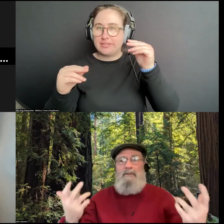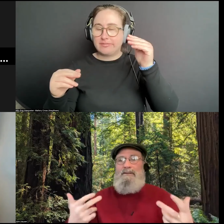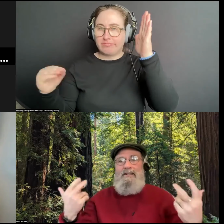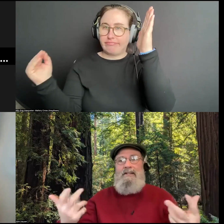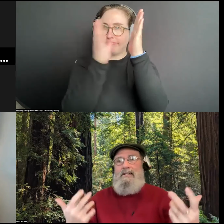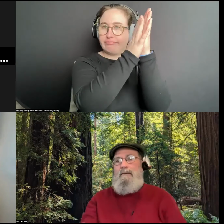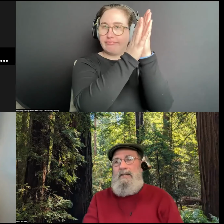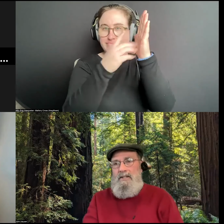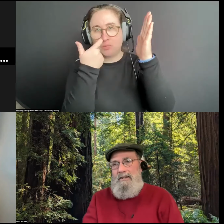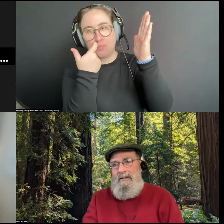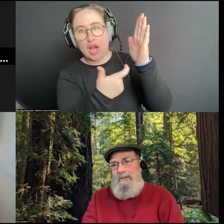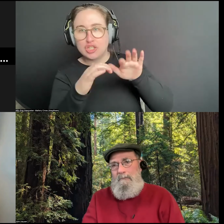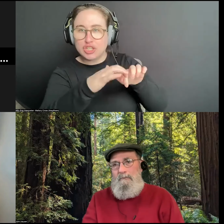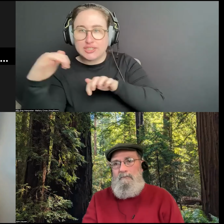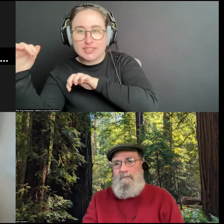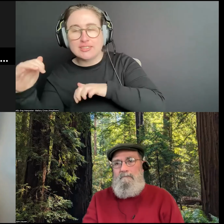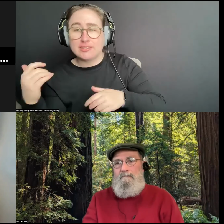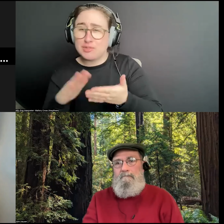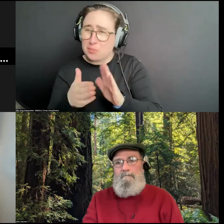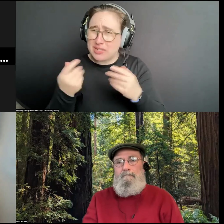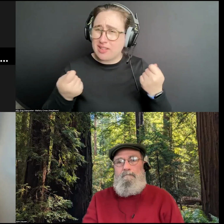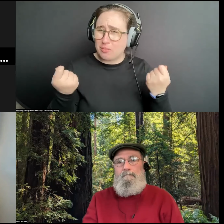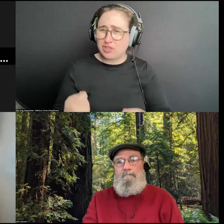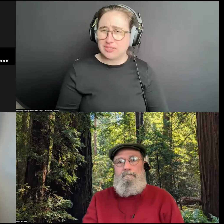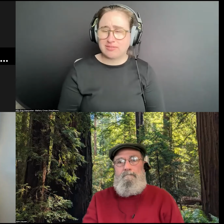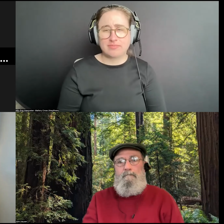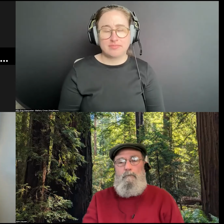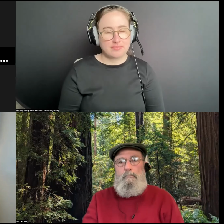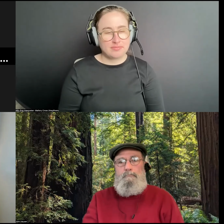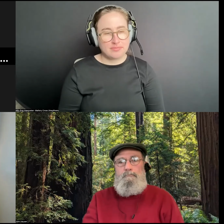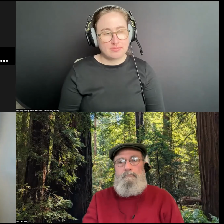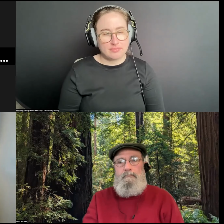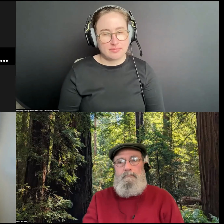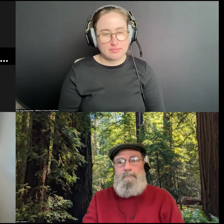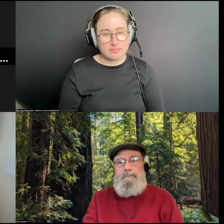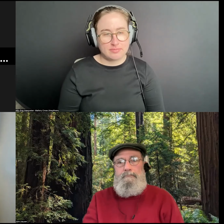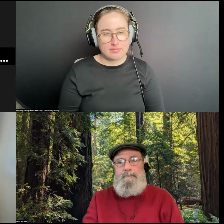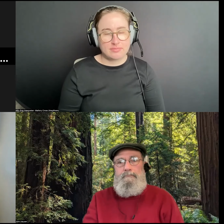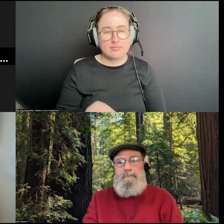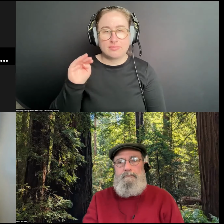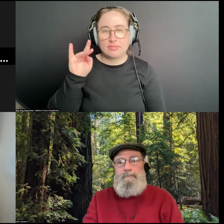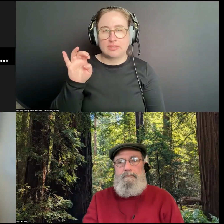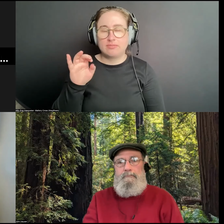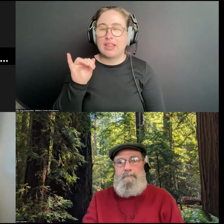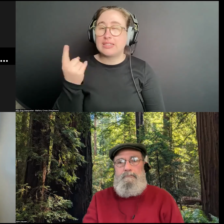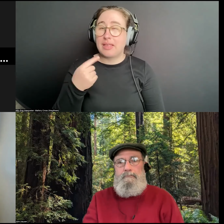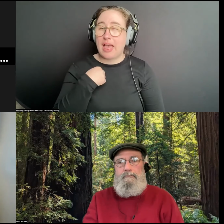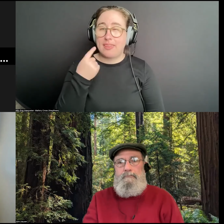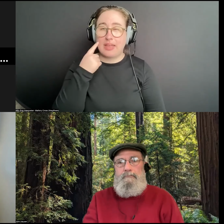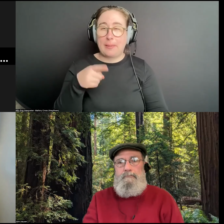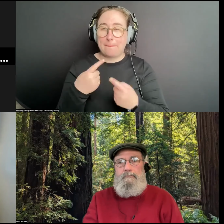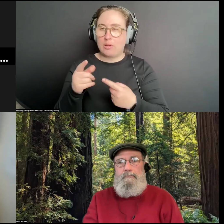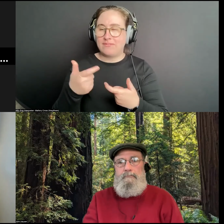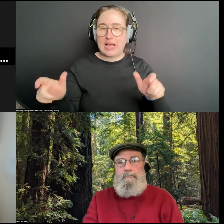a community celebration. Well, I think it's something I think is a kind of a vast potential of